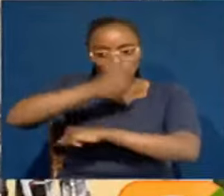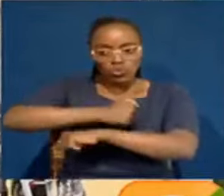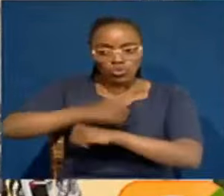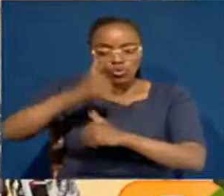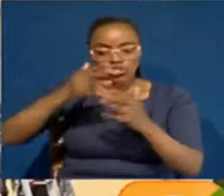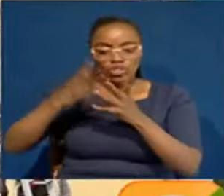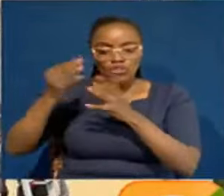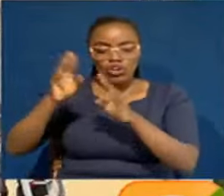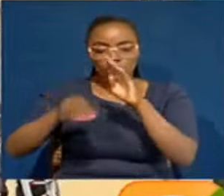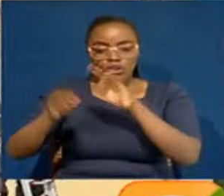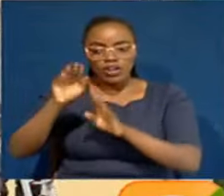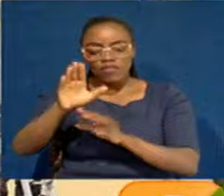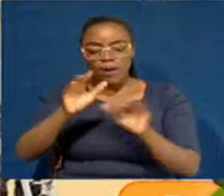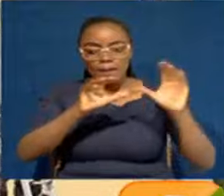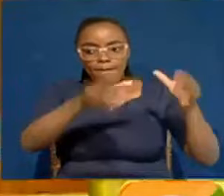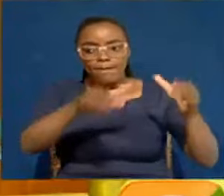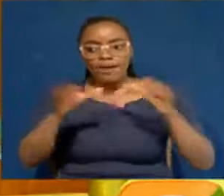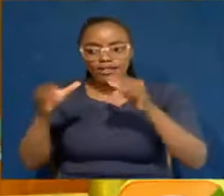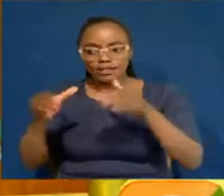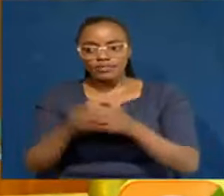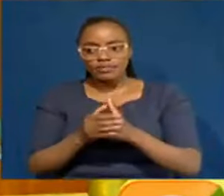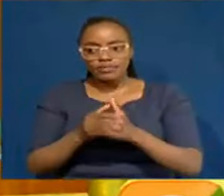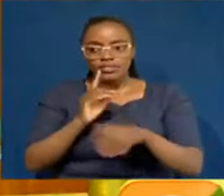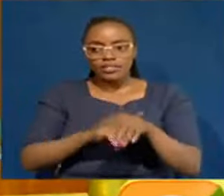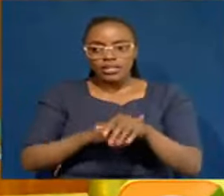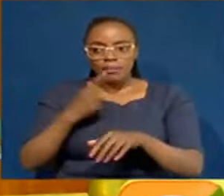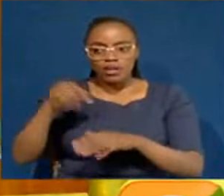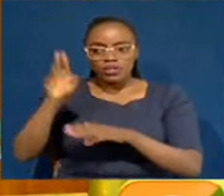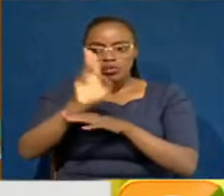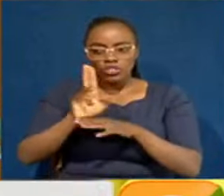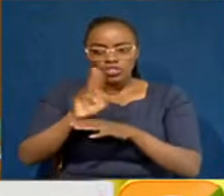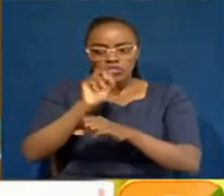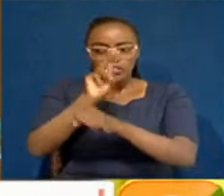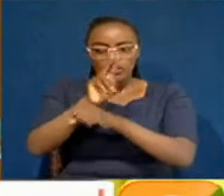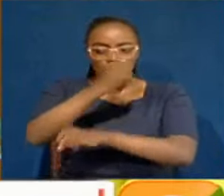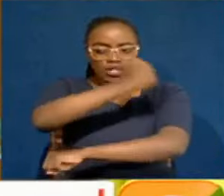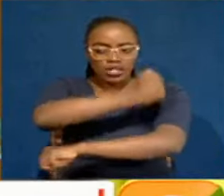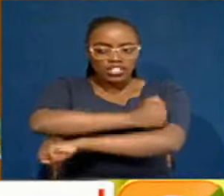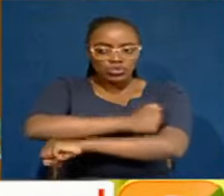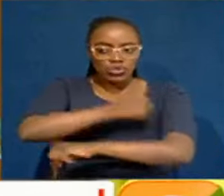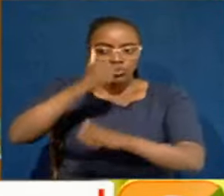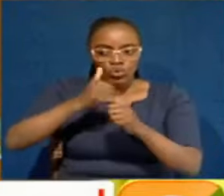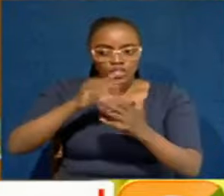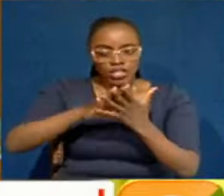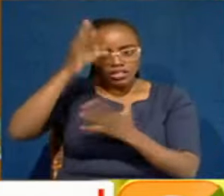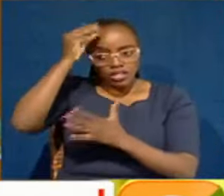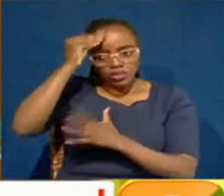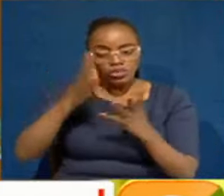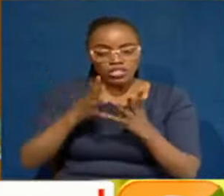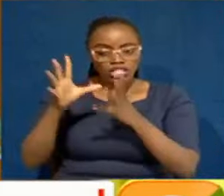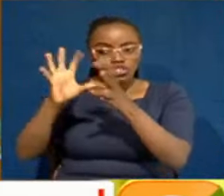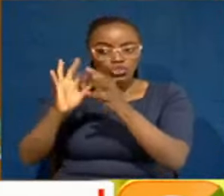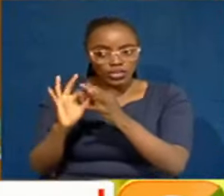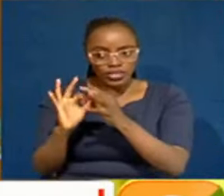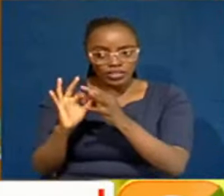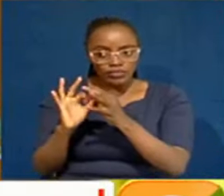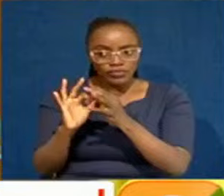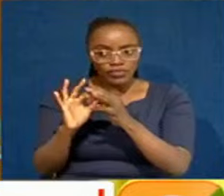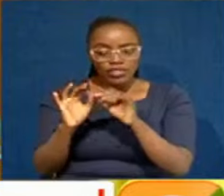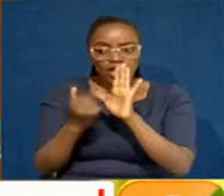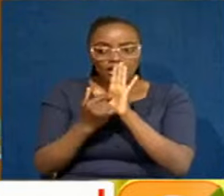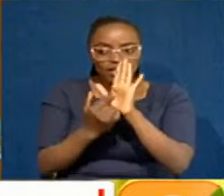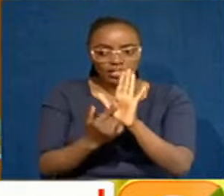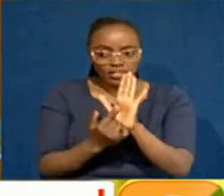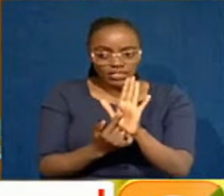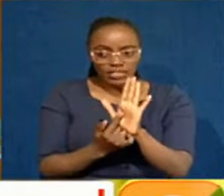has contributed to their banding. When we use the secondary school that a student went to as an